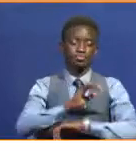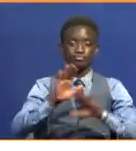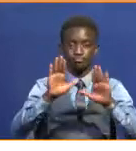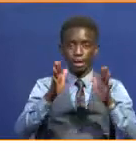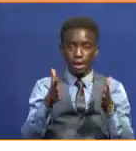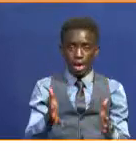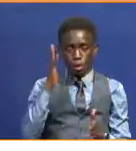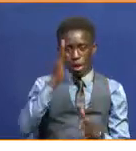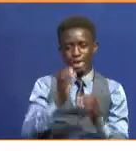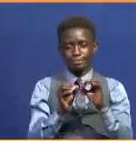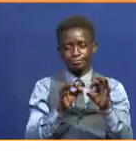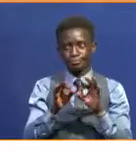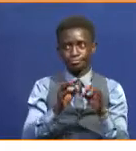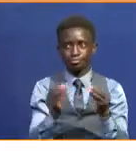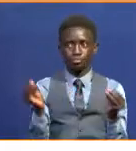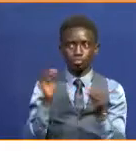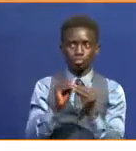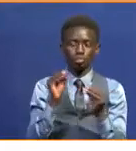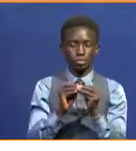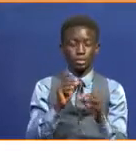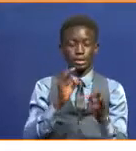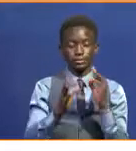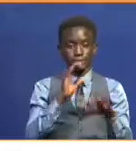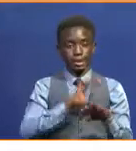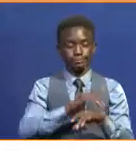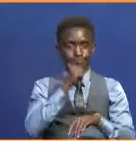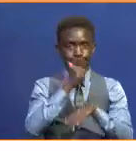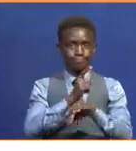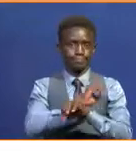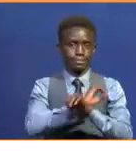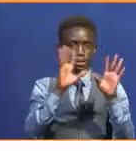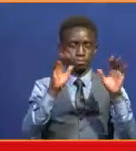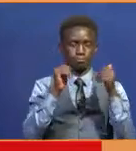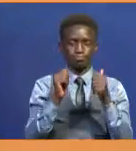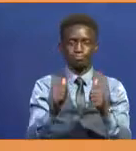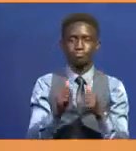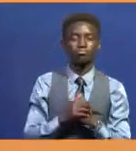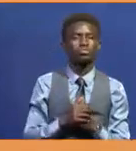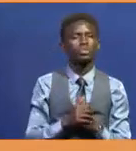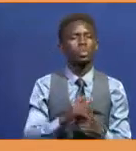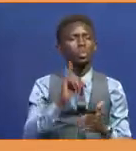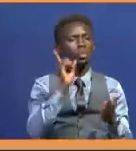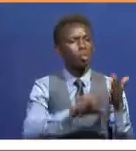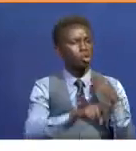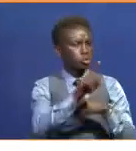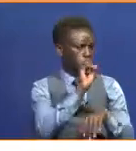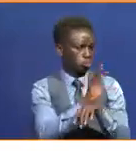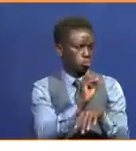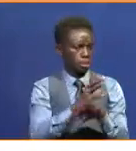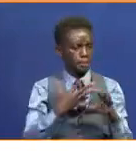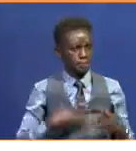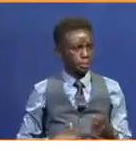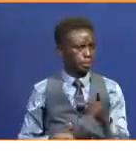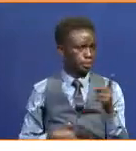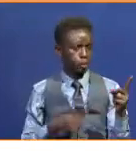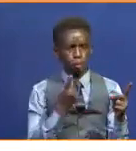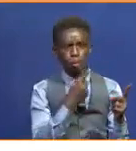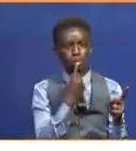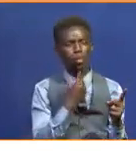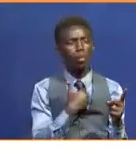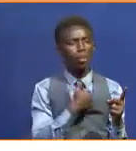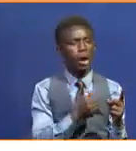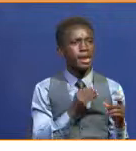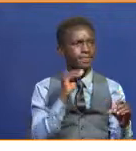have a good feed in regards to that. What would you advise people who would like to consider investing